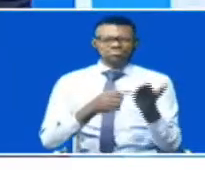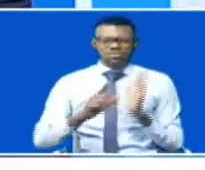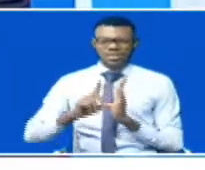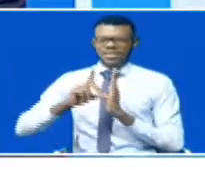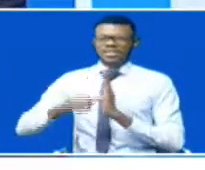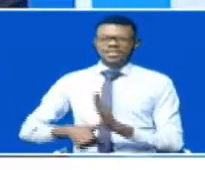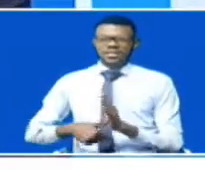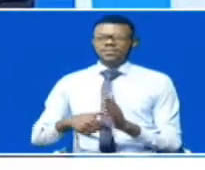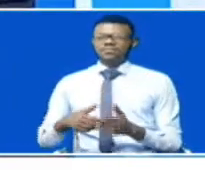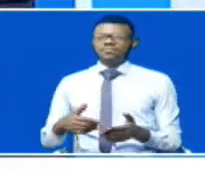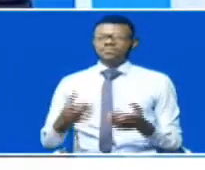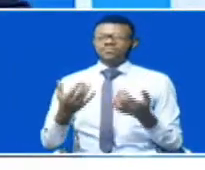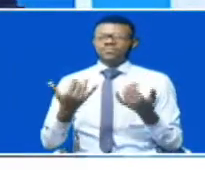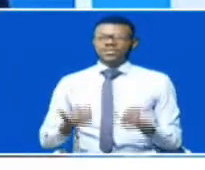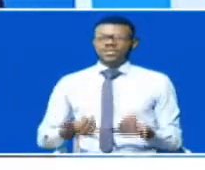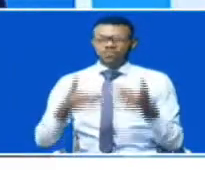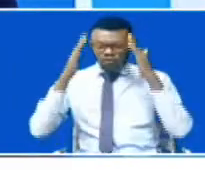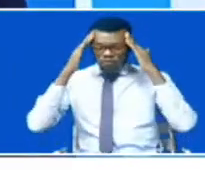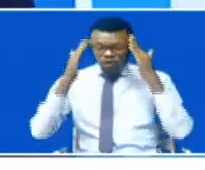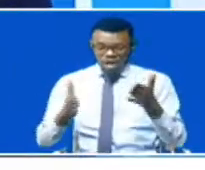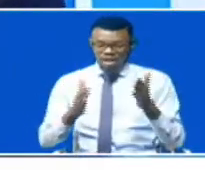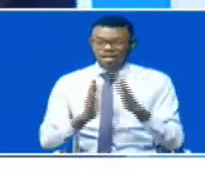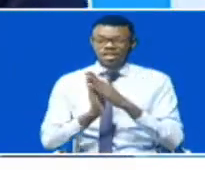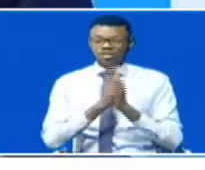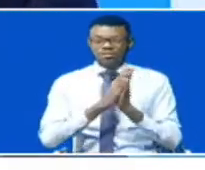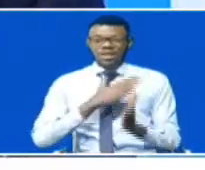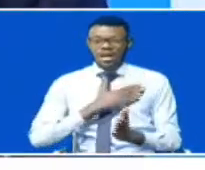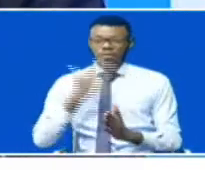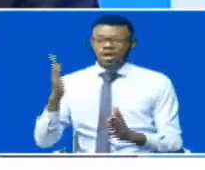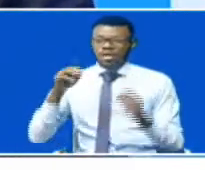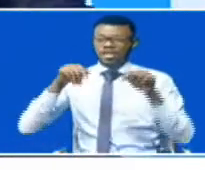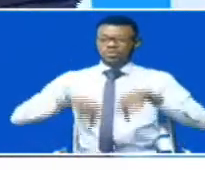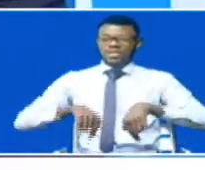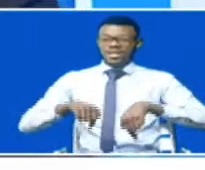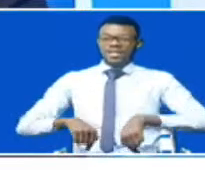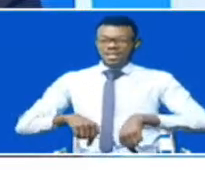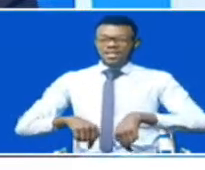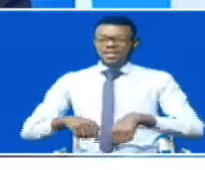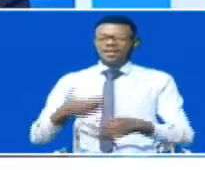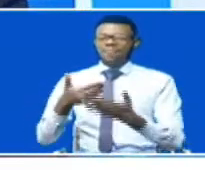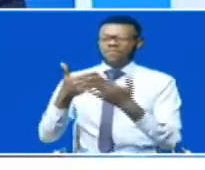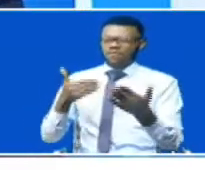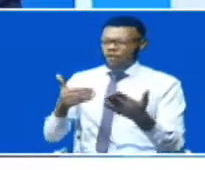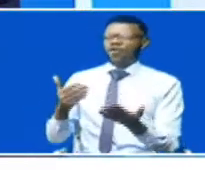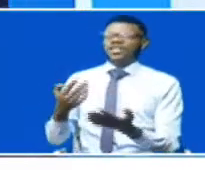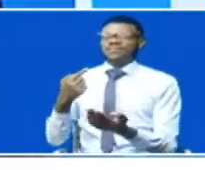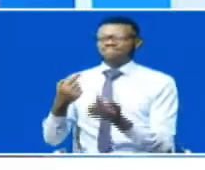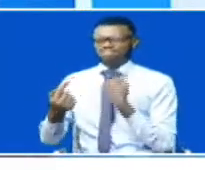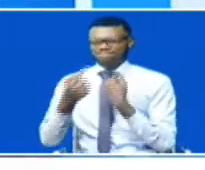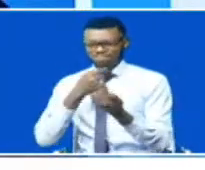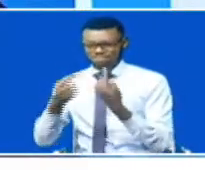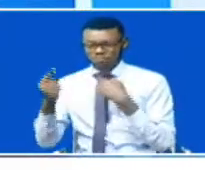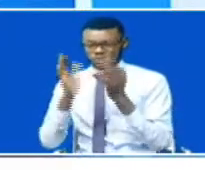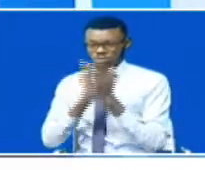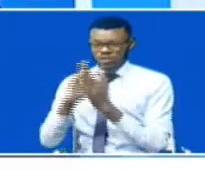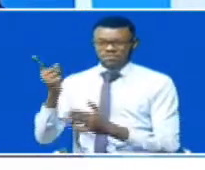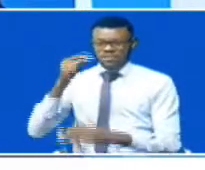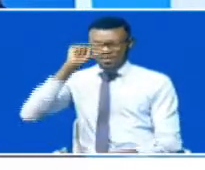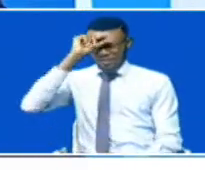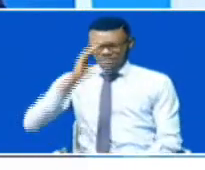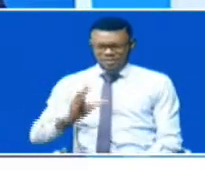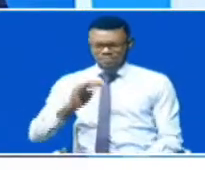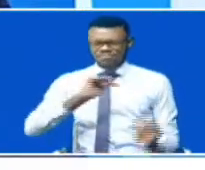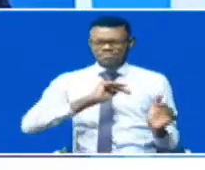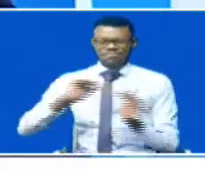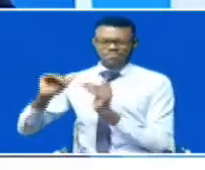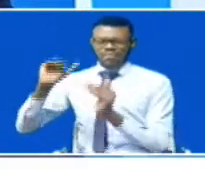So let's stick to the top stories of the day before we go back to the first governor of Kiambu County. And now we go to education sector, where stakeholders